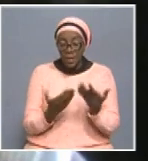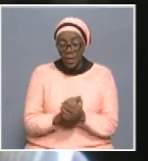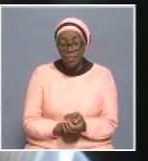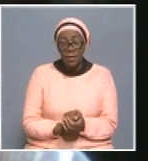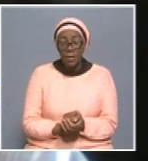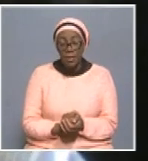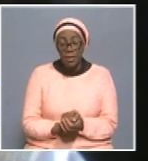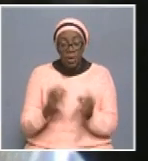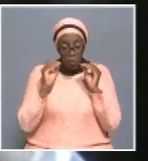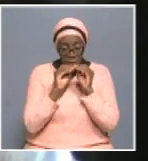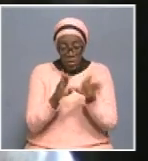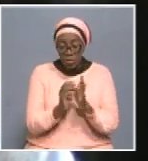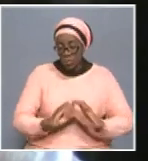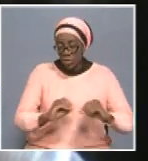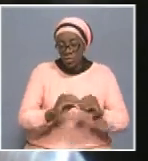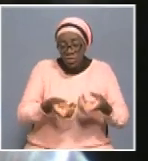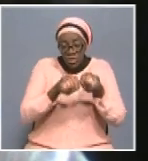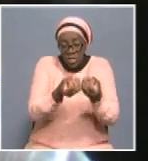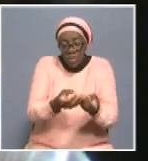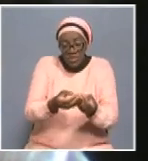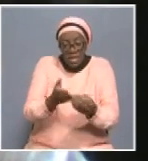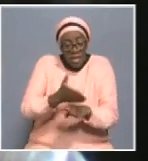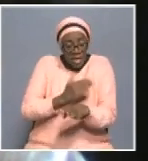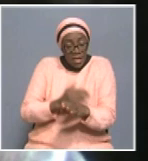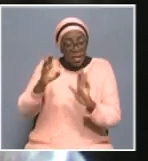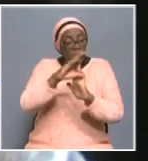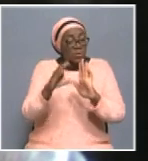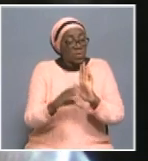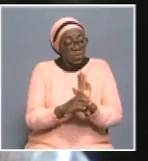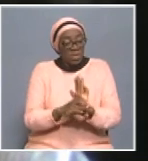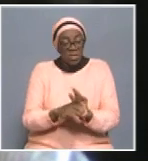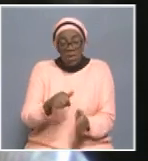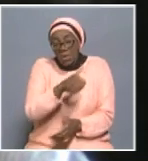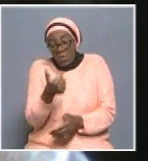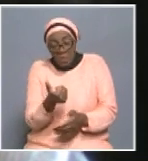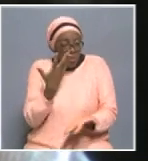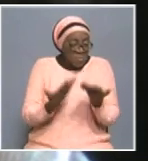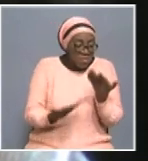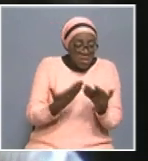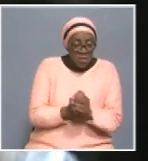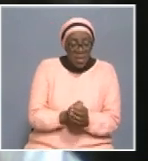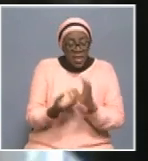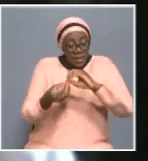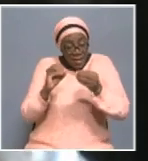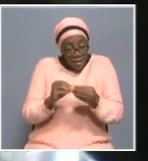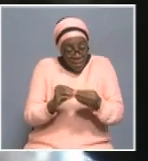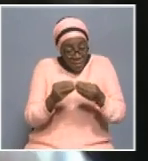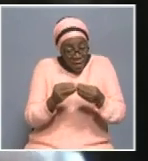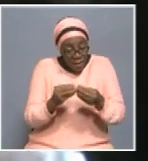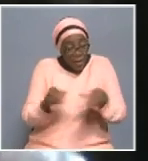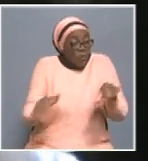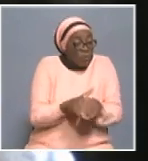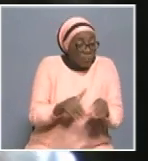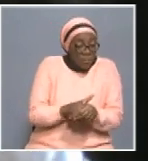as required by the Constitution, or the quorum that attended the meeting was not met as required by the Constitution, or the process that was